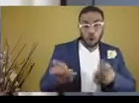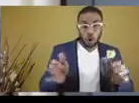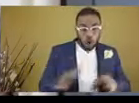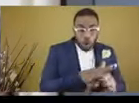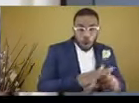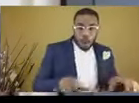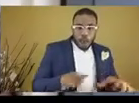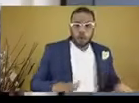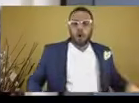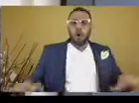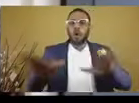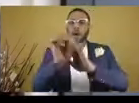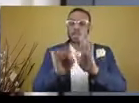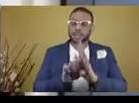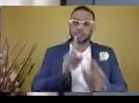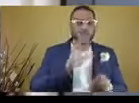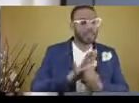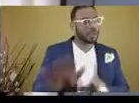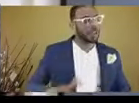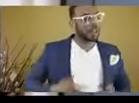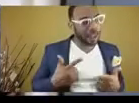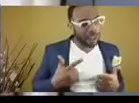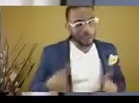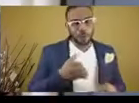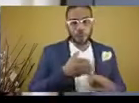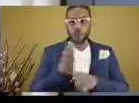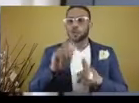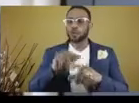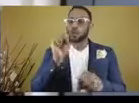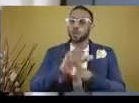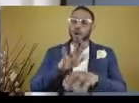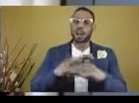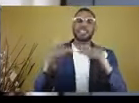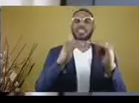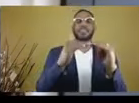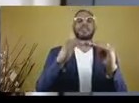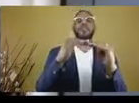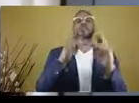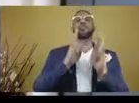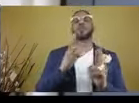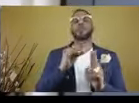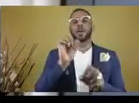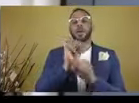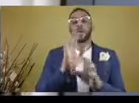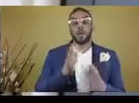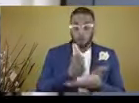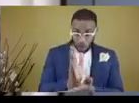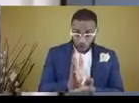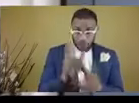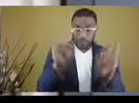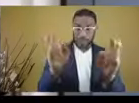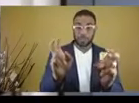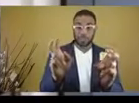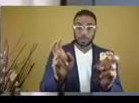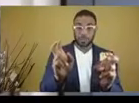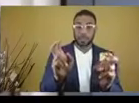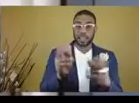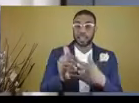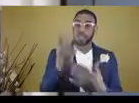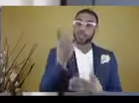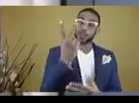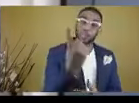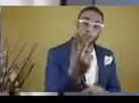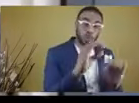the state. She has dedicated her life and career to working on civil, human, and workers' rights issues and leads two